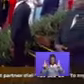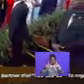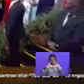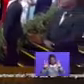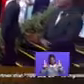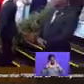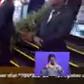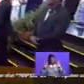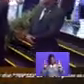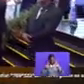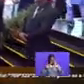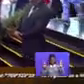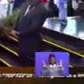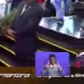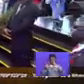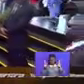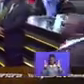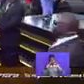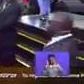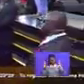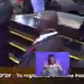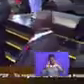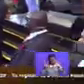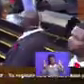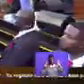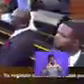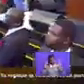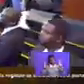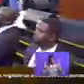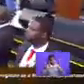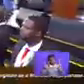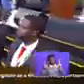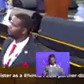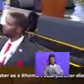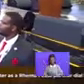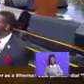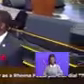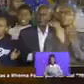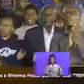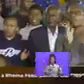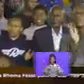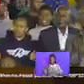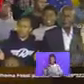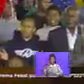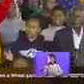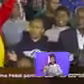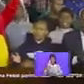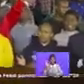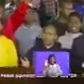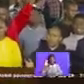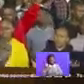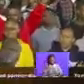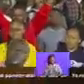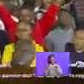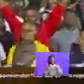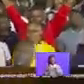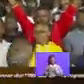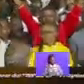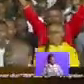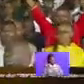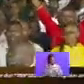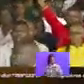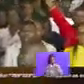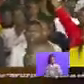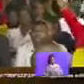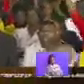ready are you ready for the move of God listen